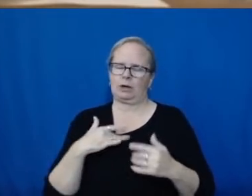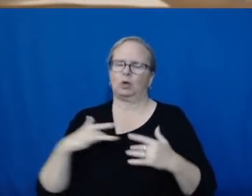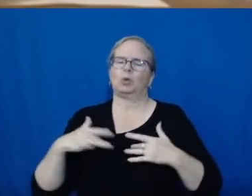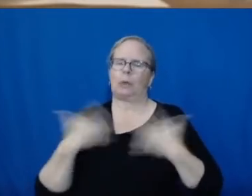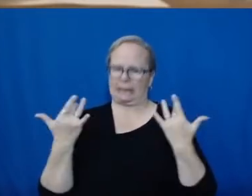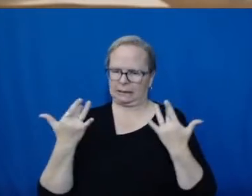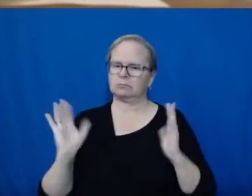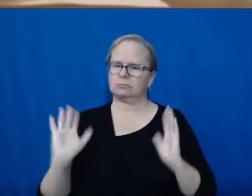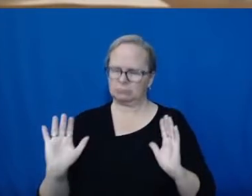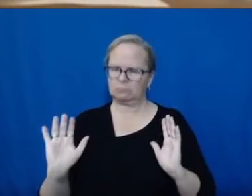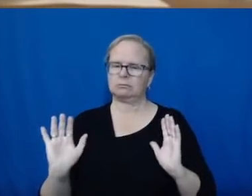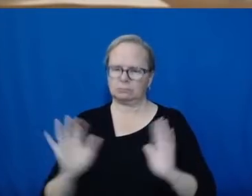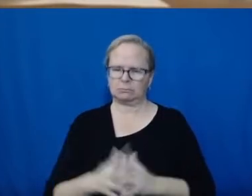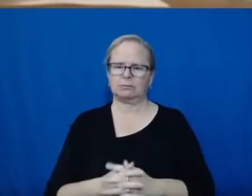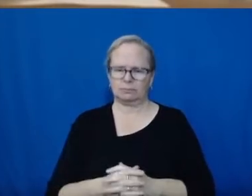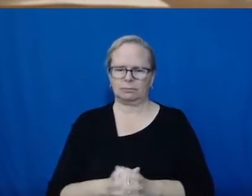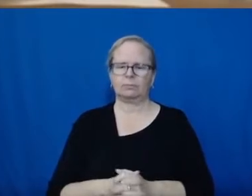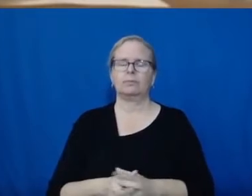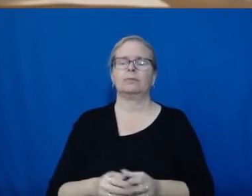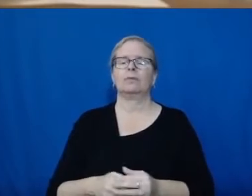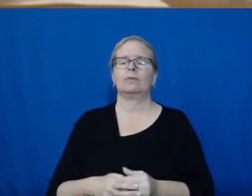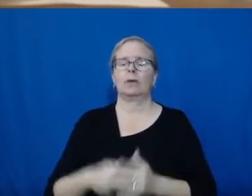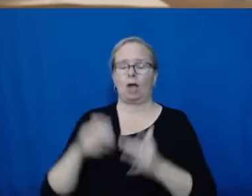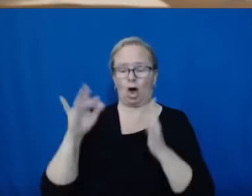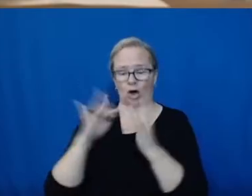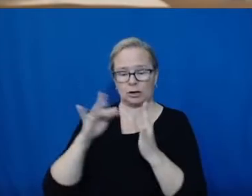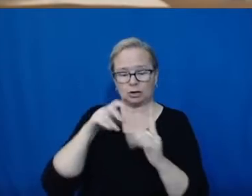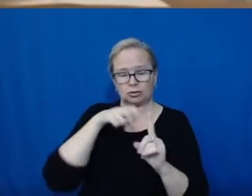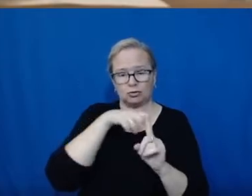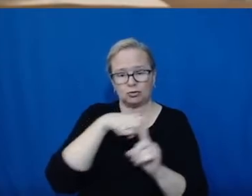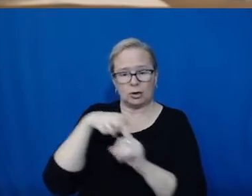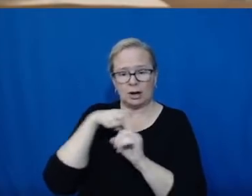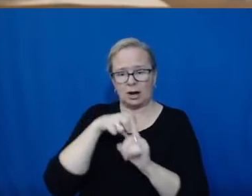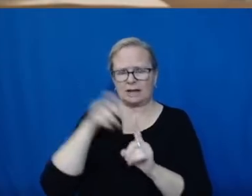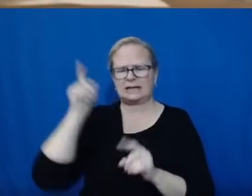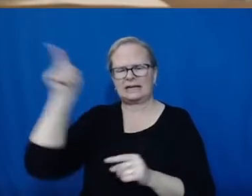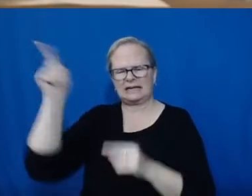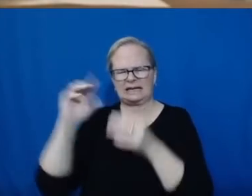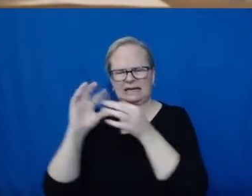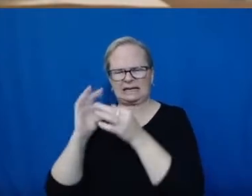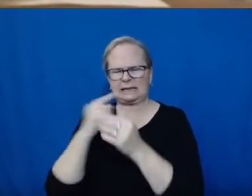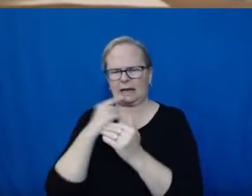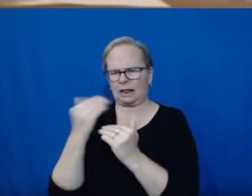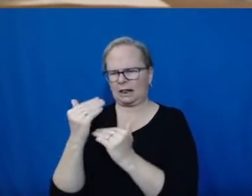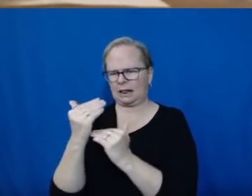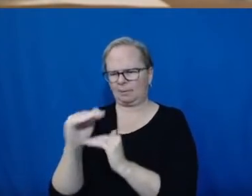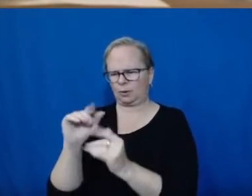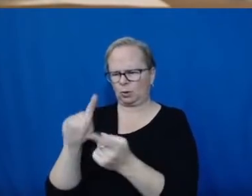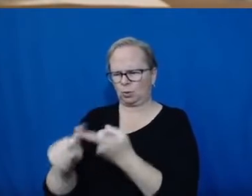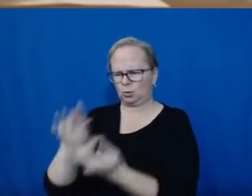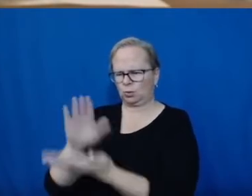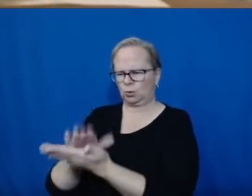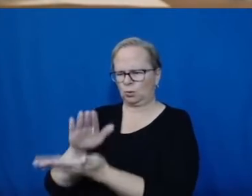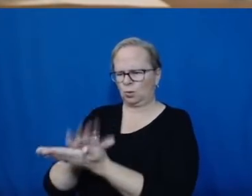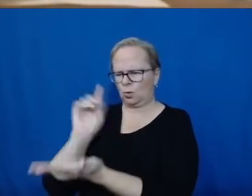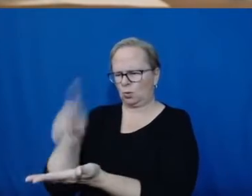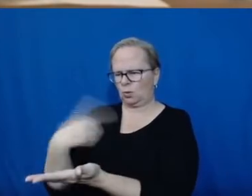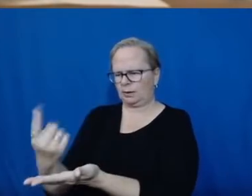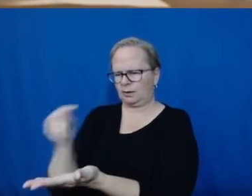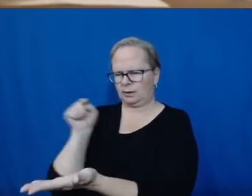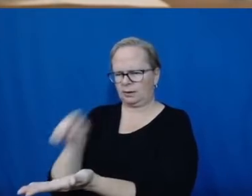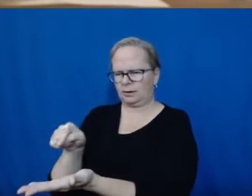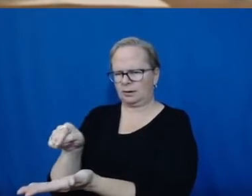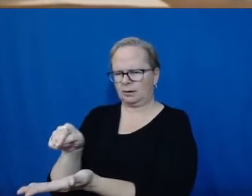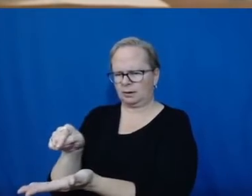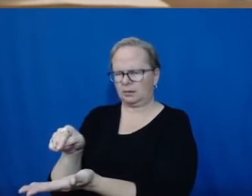weird. So the contact tracing, just pointing out that they said that they're only limiting the contact tracing to schools. If you're